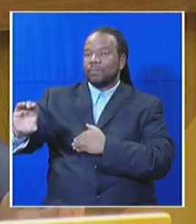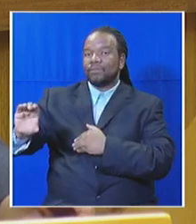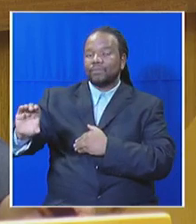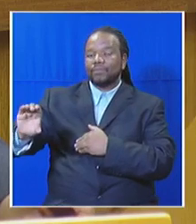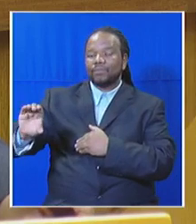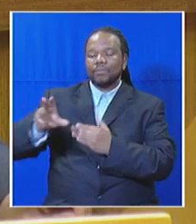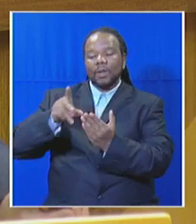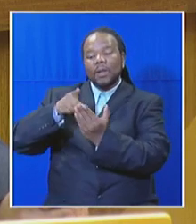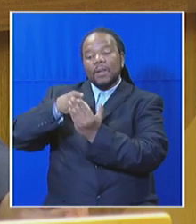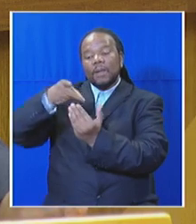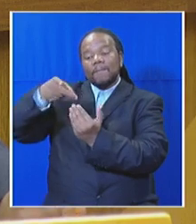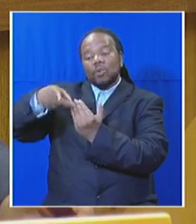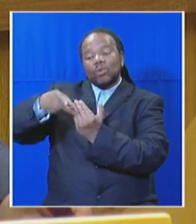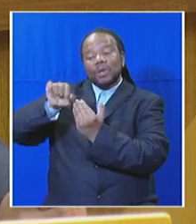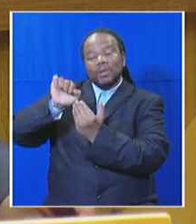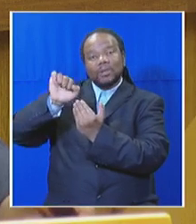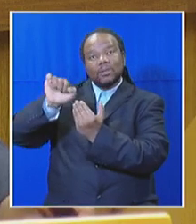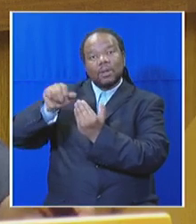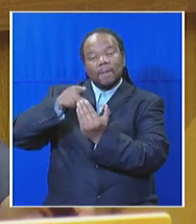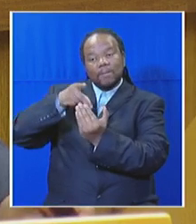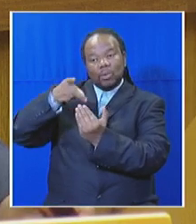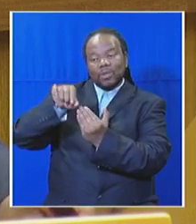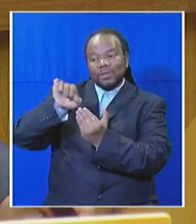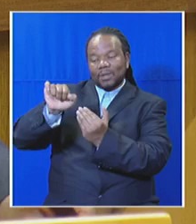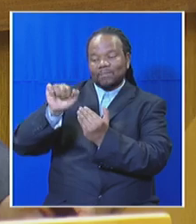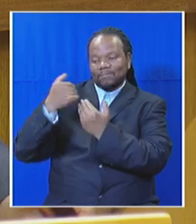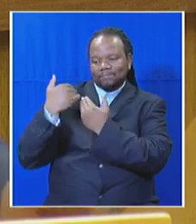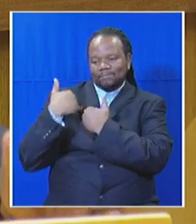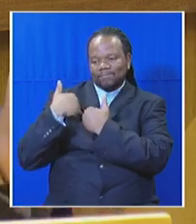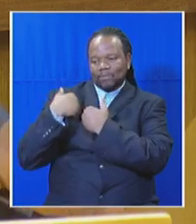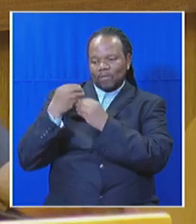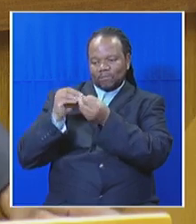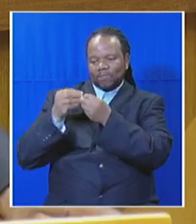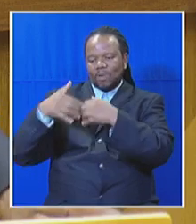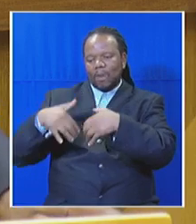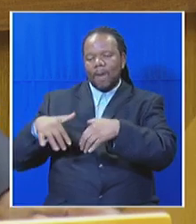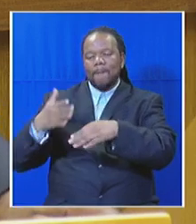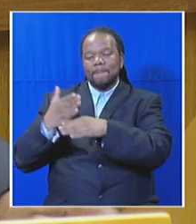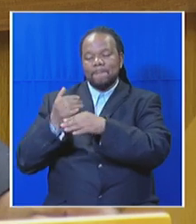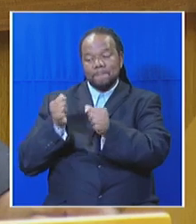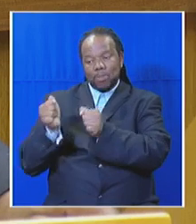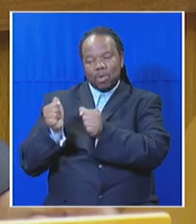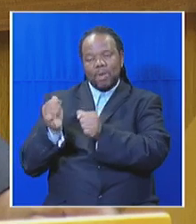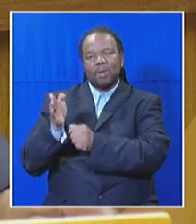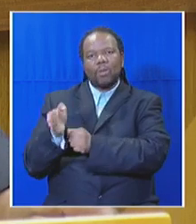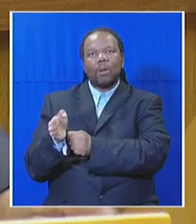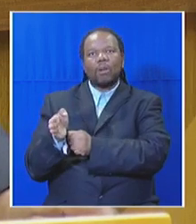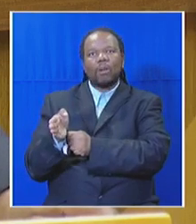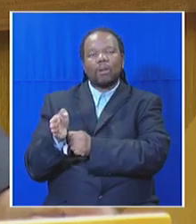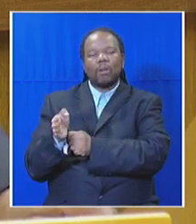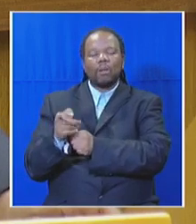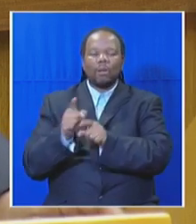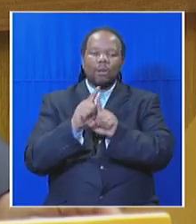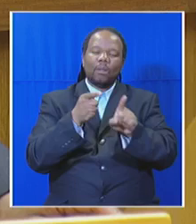that will therefore create employment. It means if you look at the bank, you